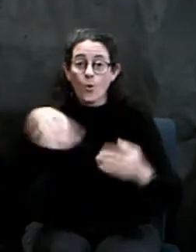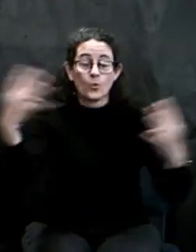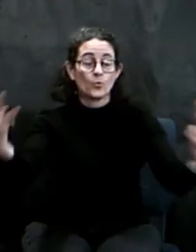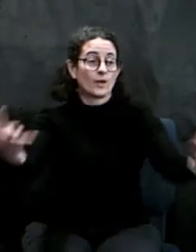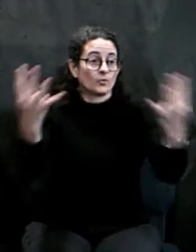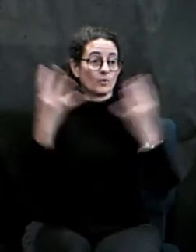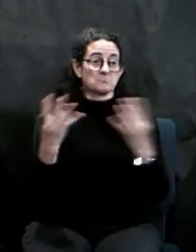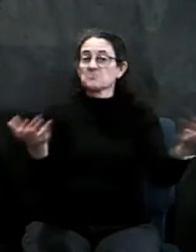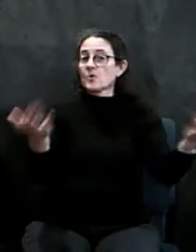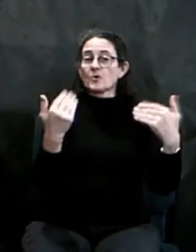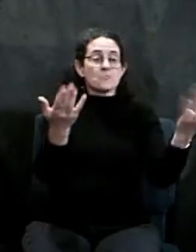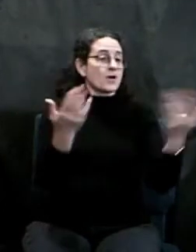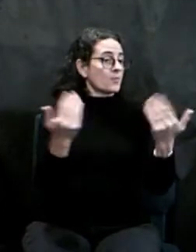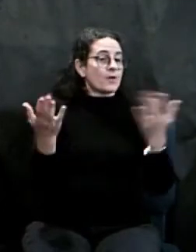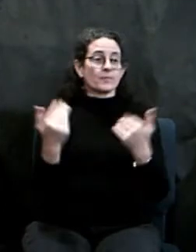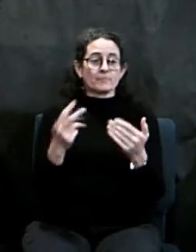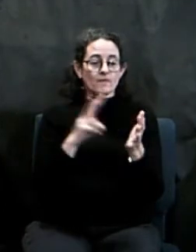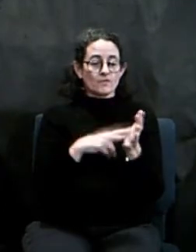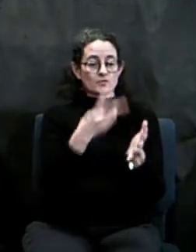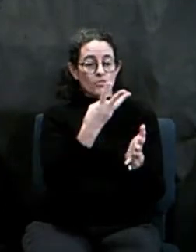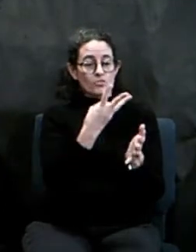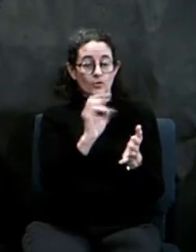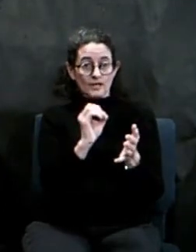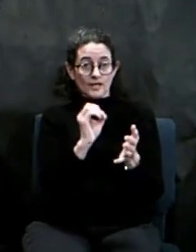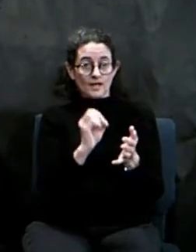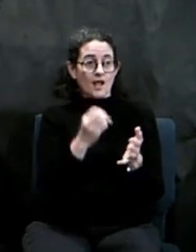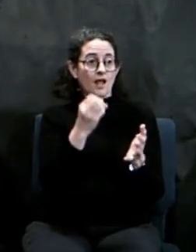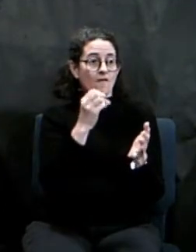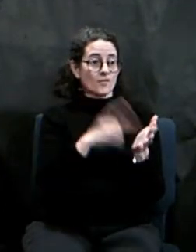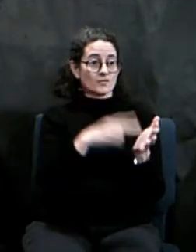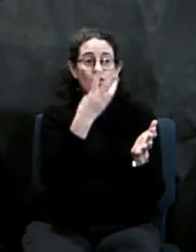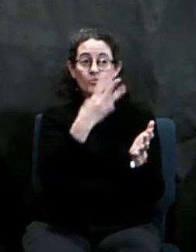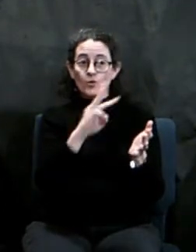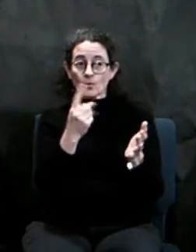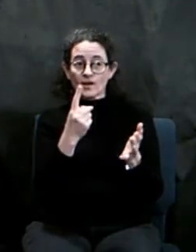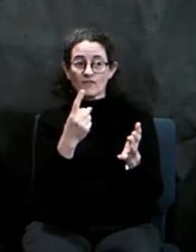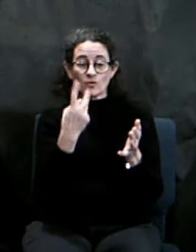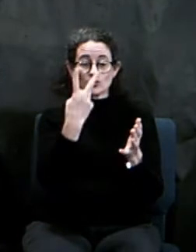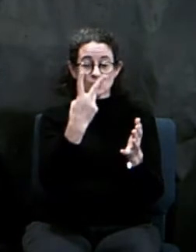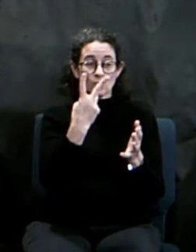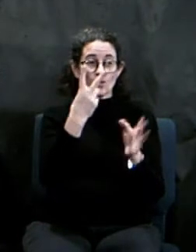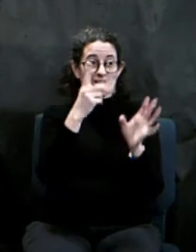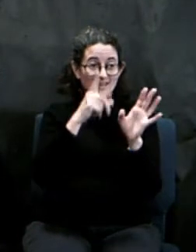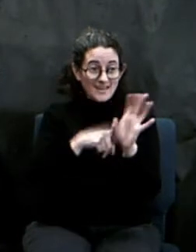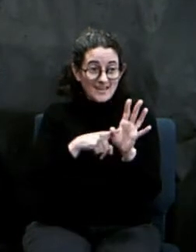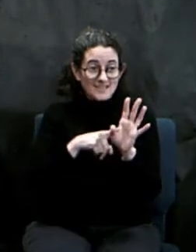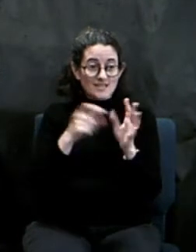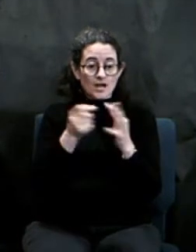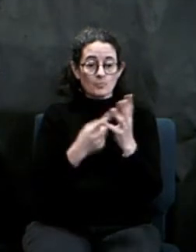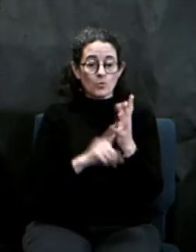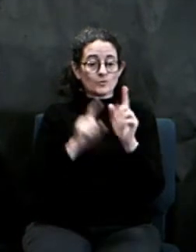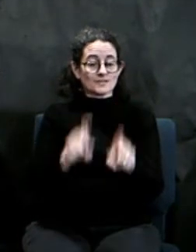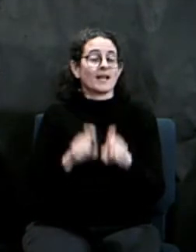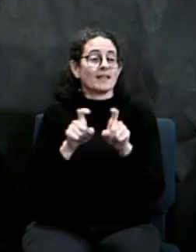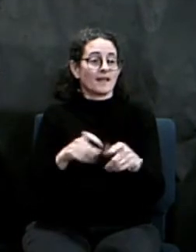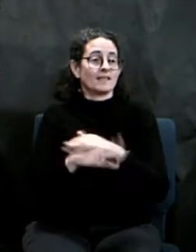Look with me at verses 30 and 31. For 2 whole years, Paul stayed there in his own rented house and welcomed all